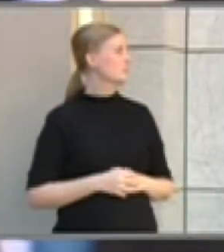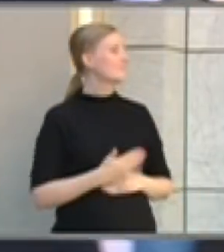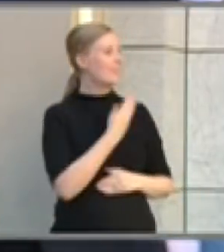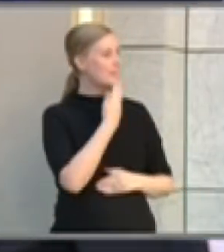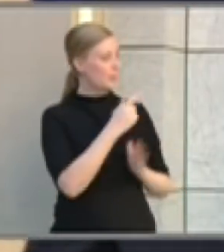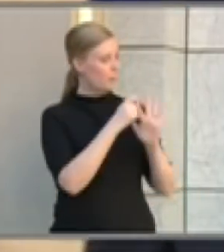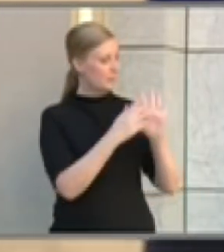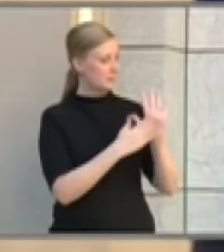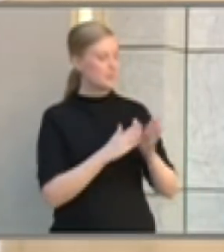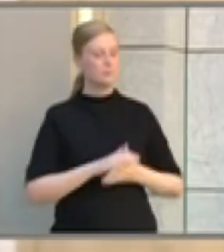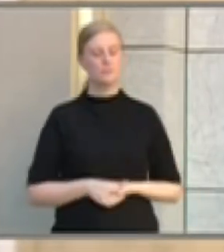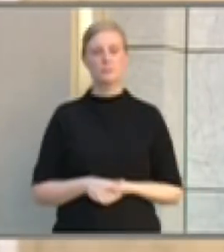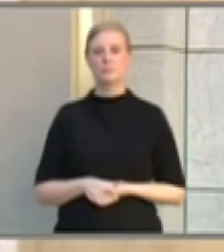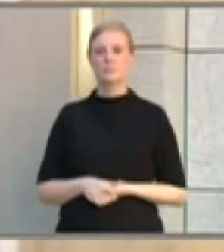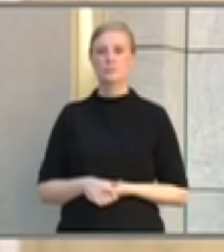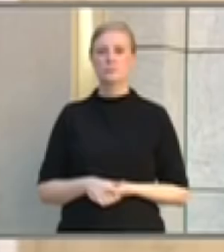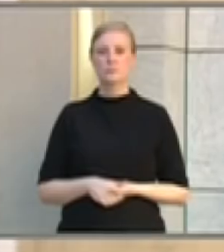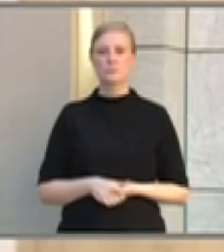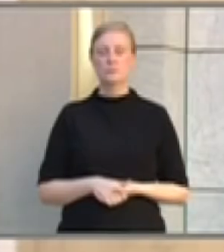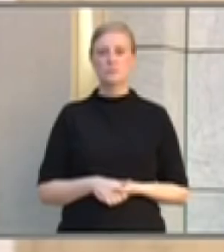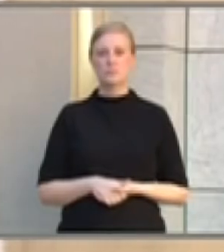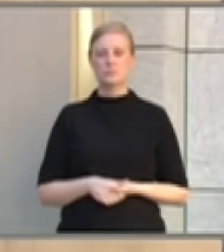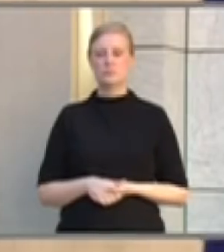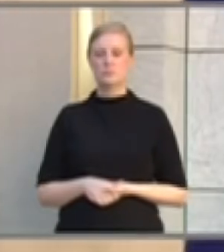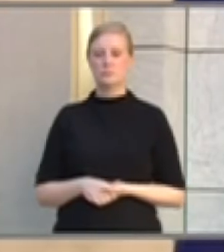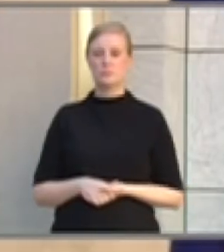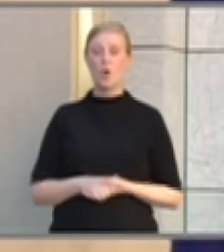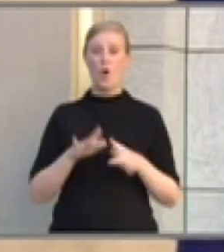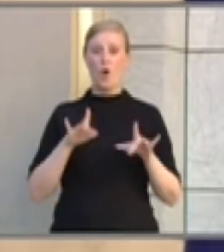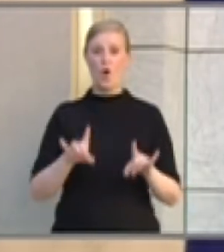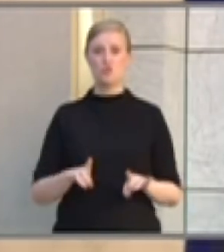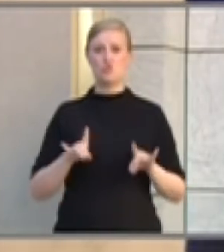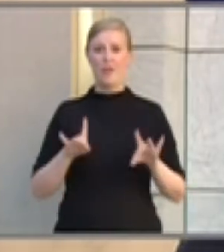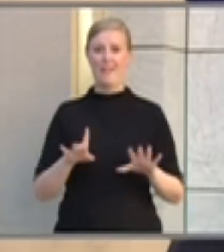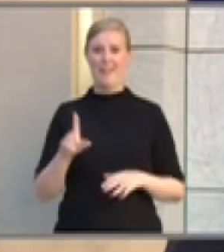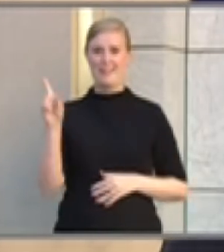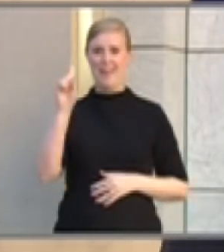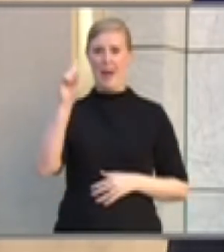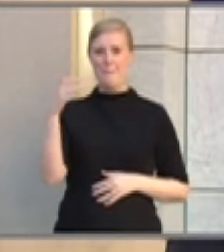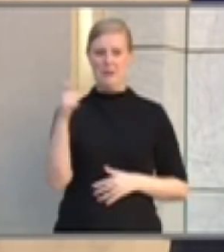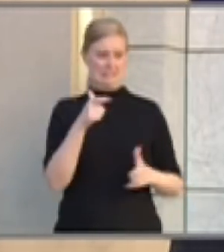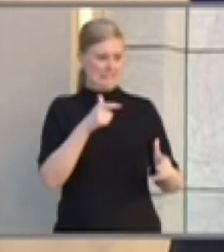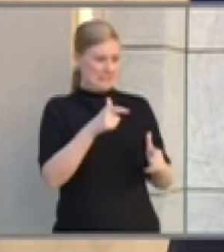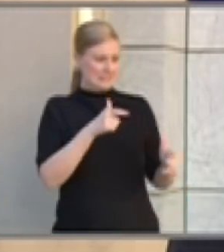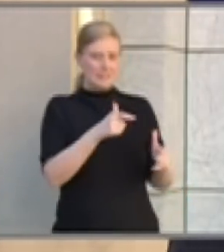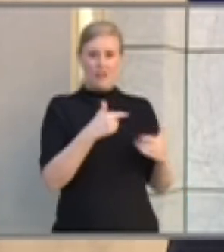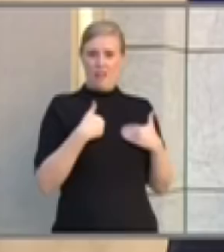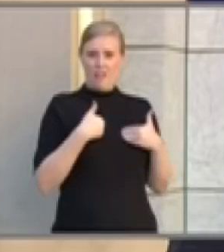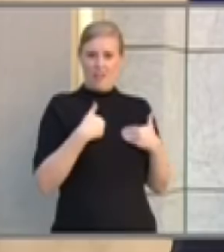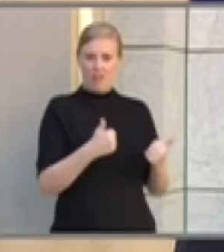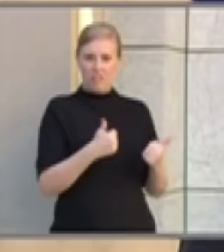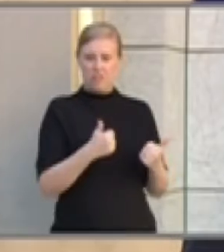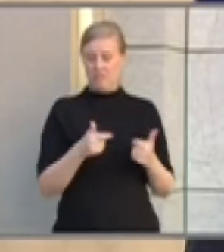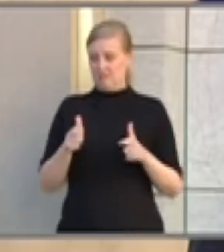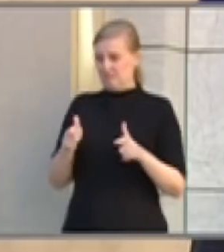Minister. Australia is facing a war on two fronts. As the Prime Minister has said, we are